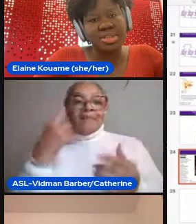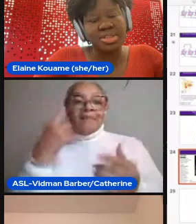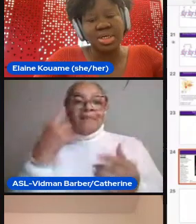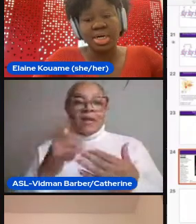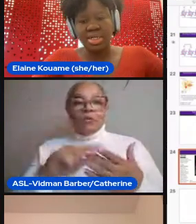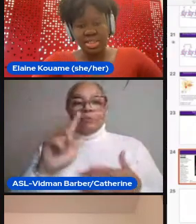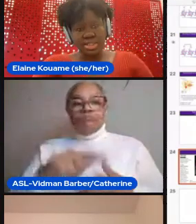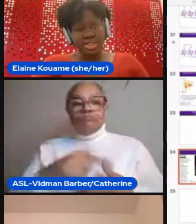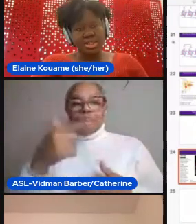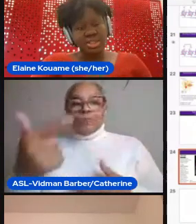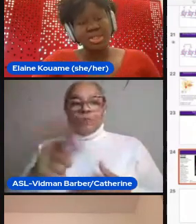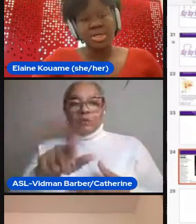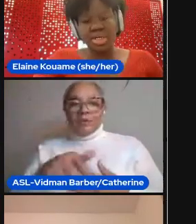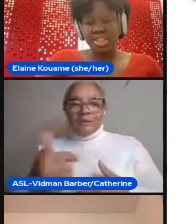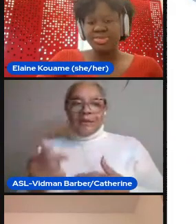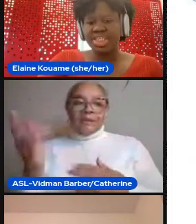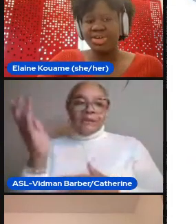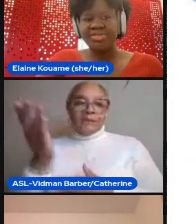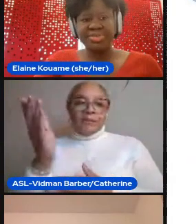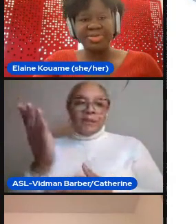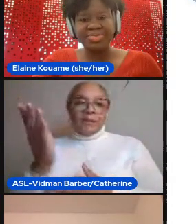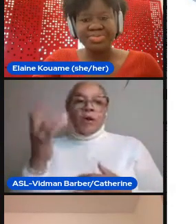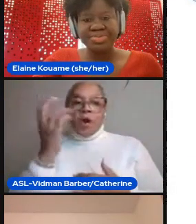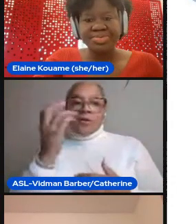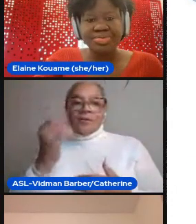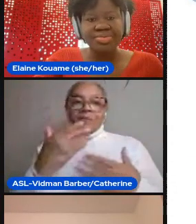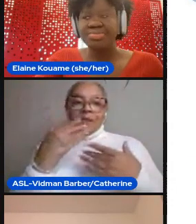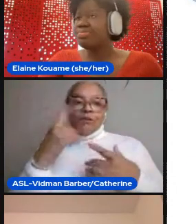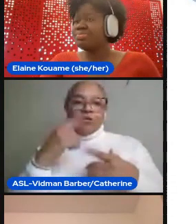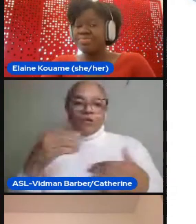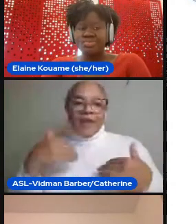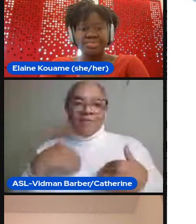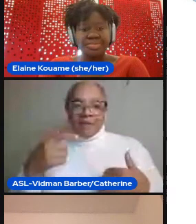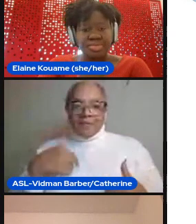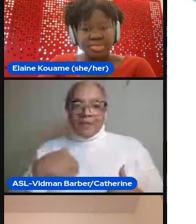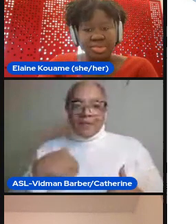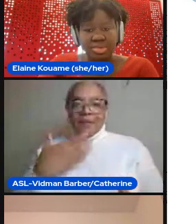on to our next speaker. Awesome. Thanks for having me. Thank you.